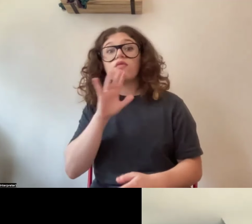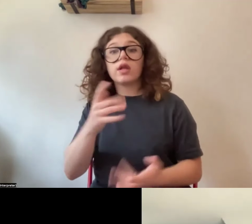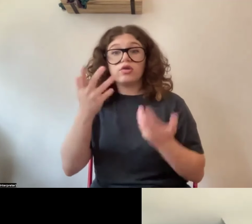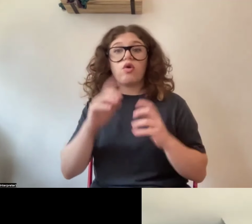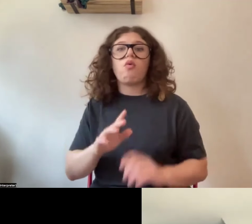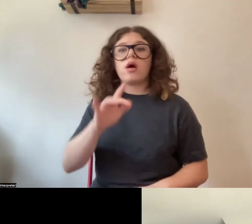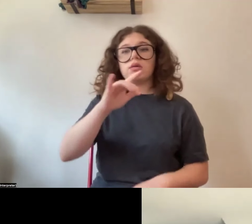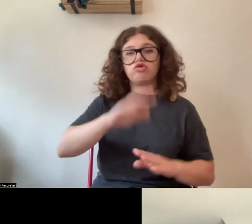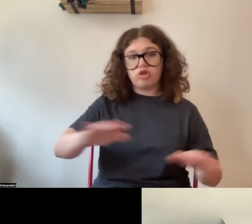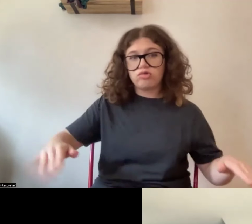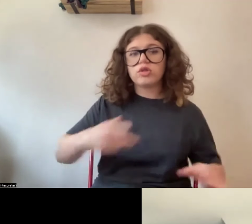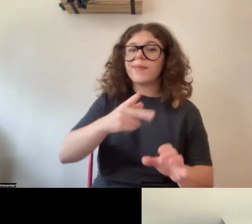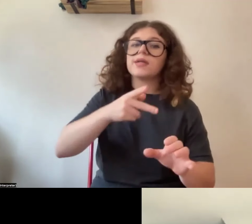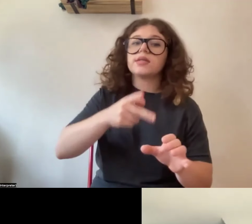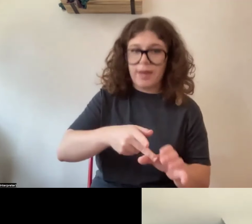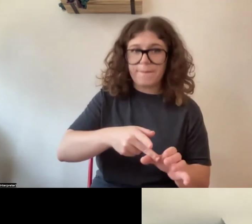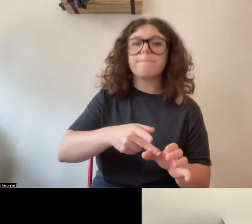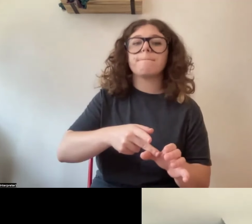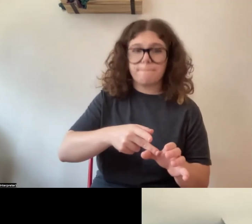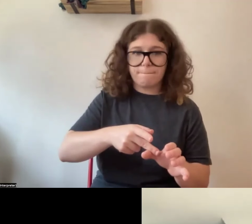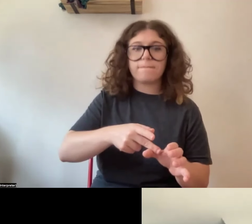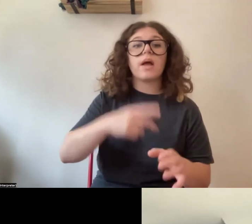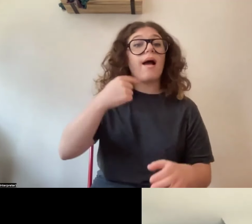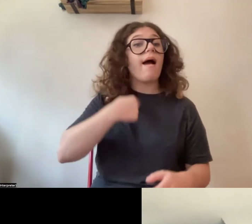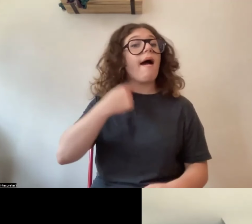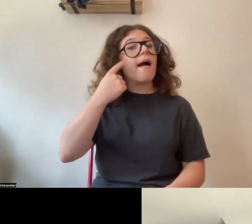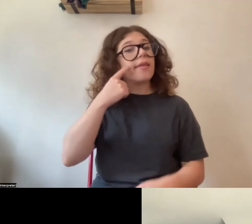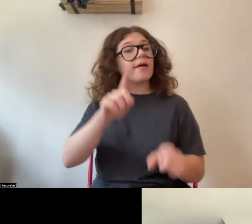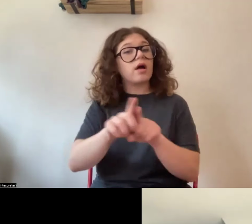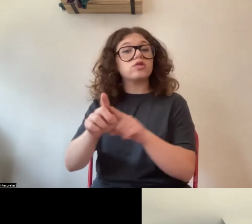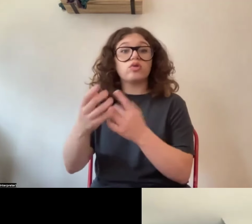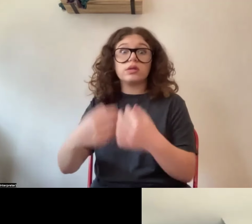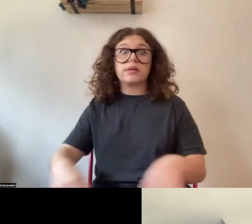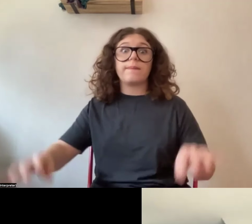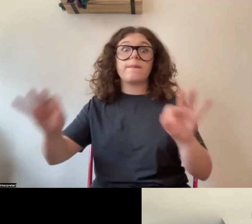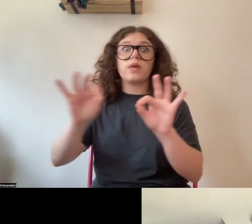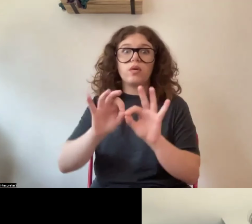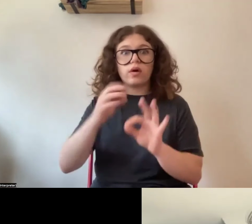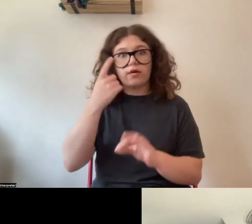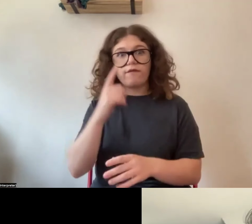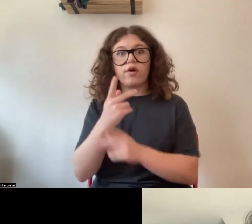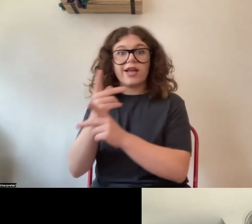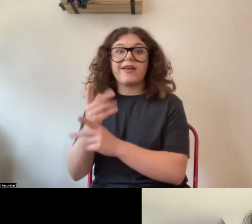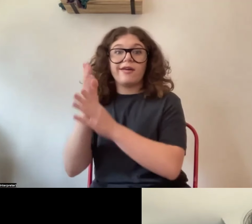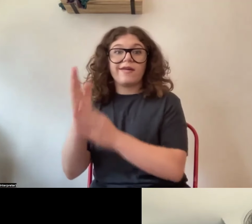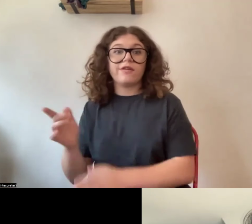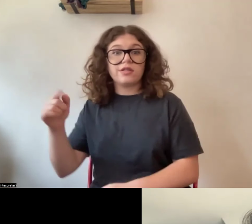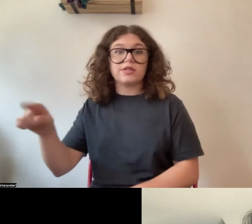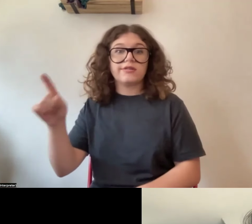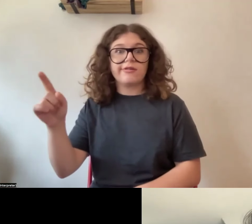And I think that it's important. That's why it's so important to have caregivers engaged in